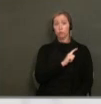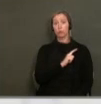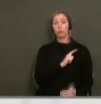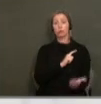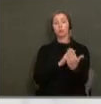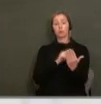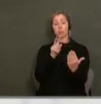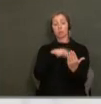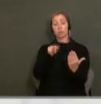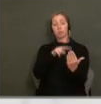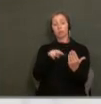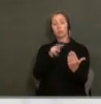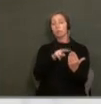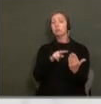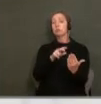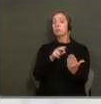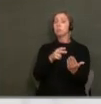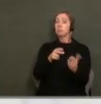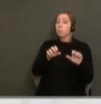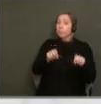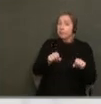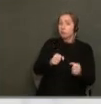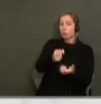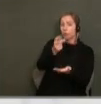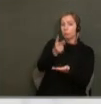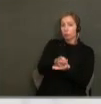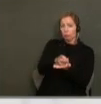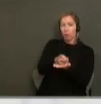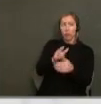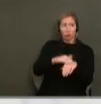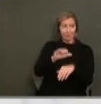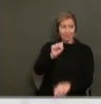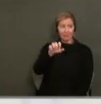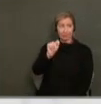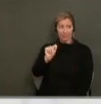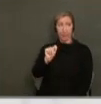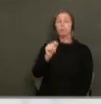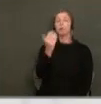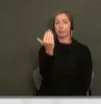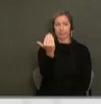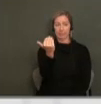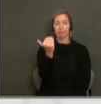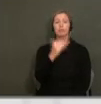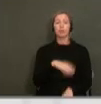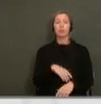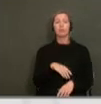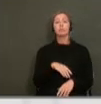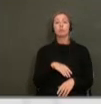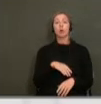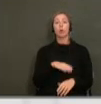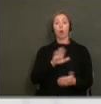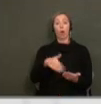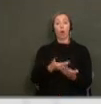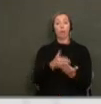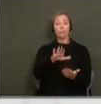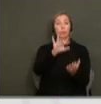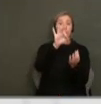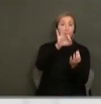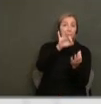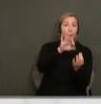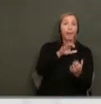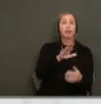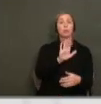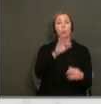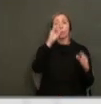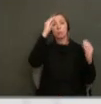the budget on September 15. So the feedback that we're getting from the community at all of these meetings, the city council